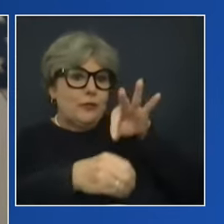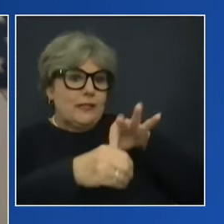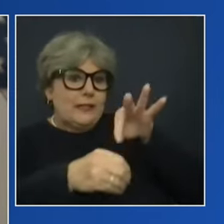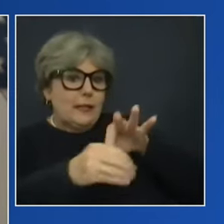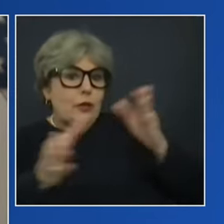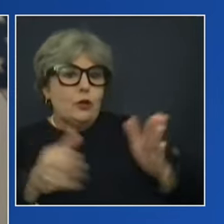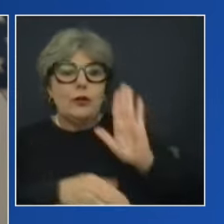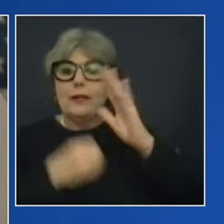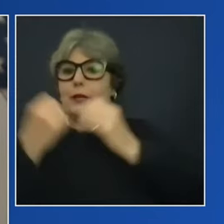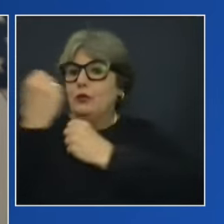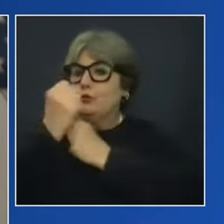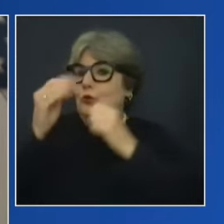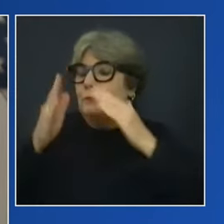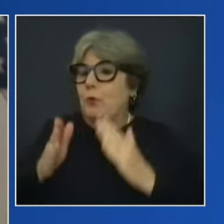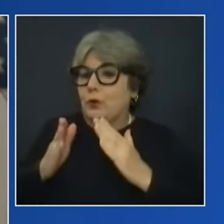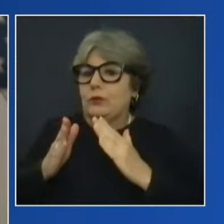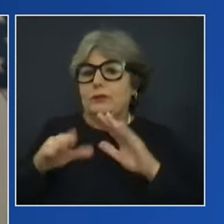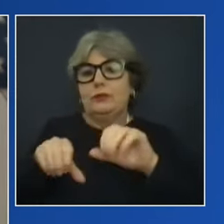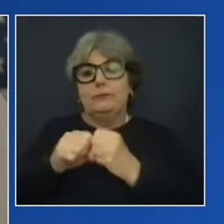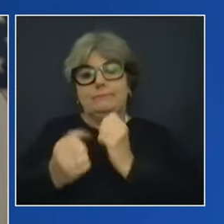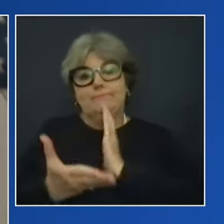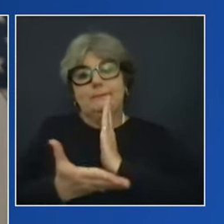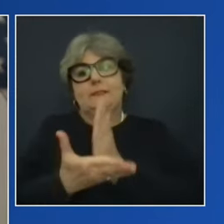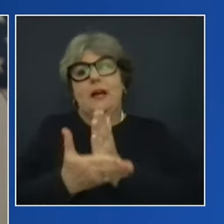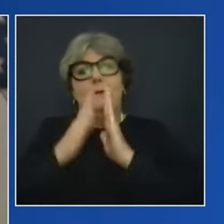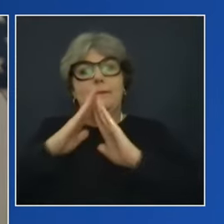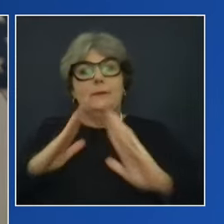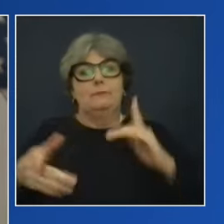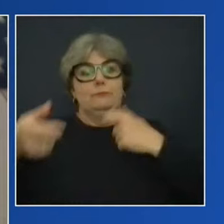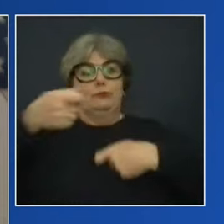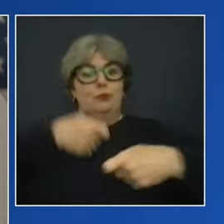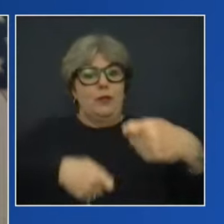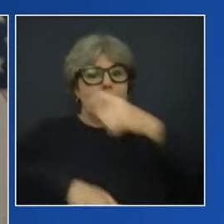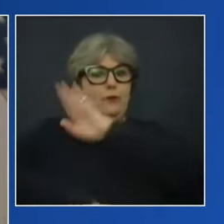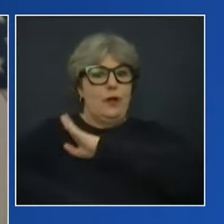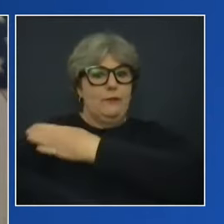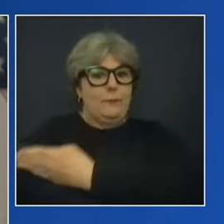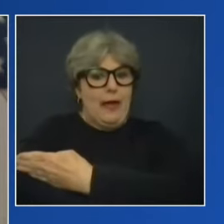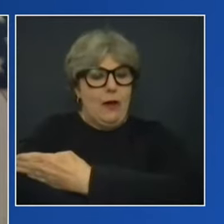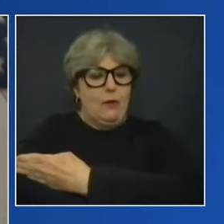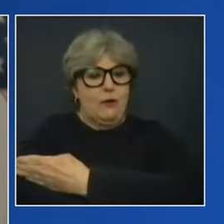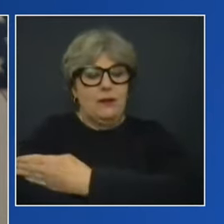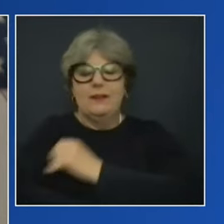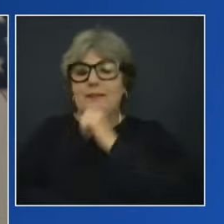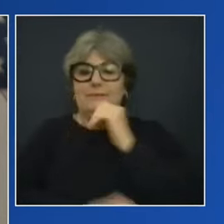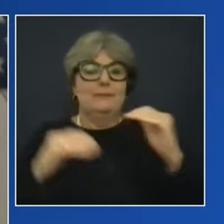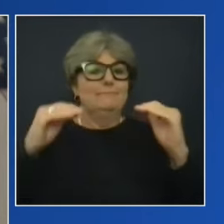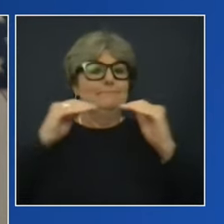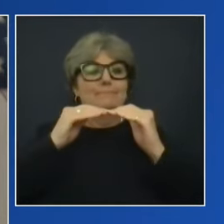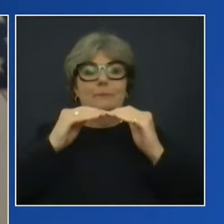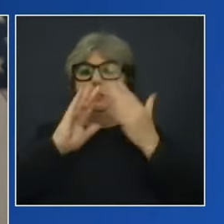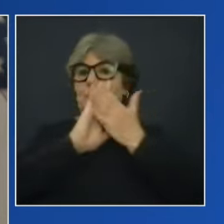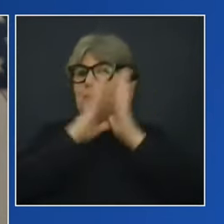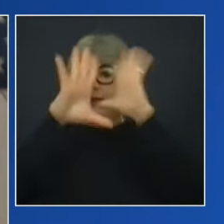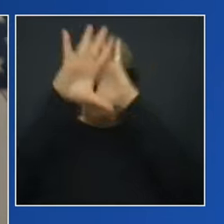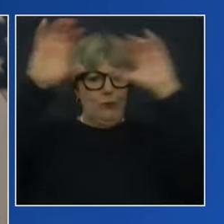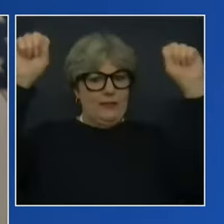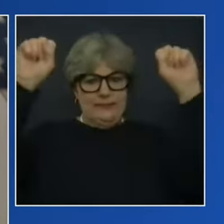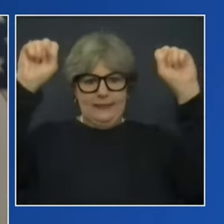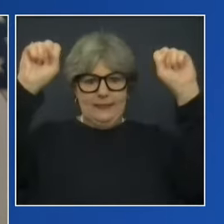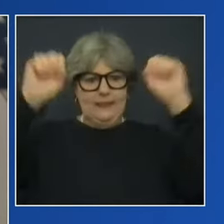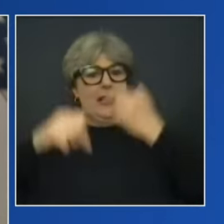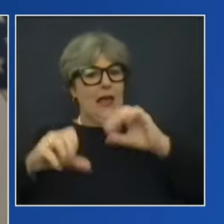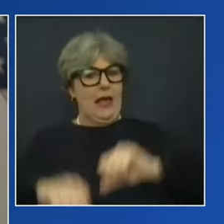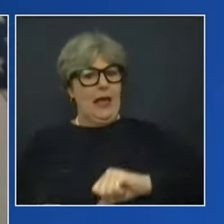his supporters to violently stop the peaceful transfer of power, make him unfit to be president. I'm proud